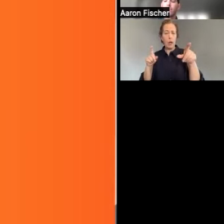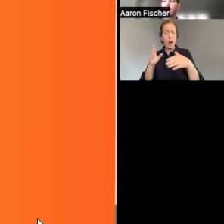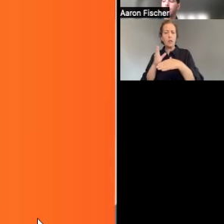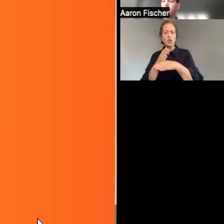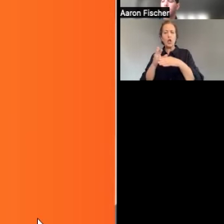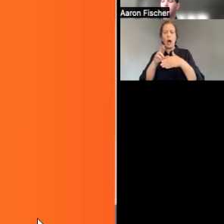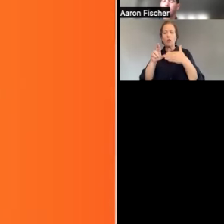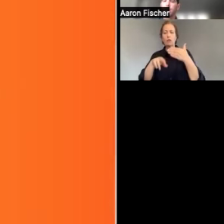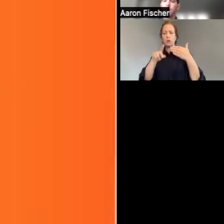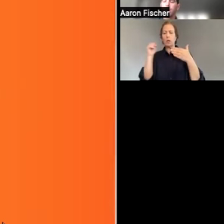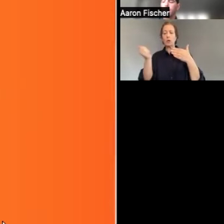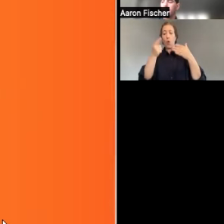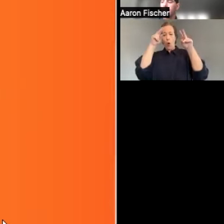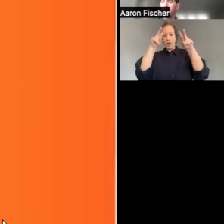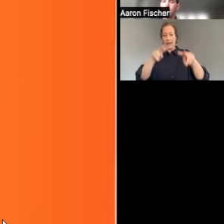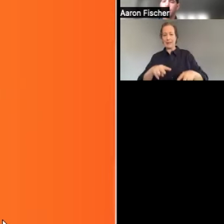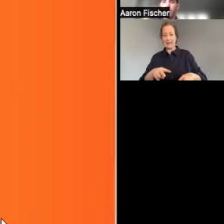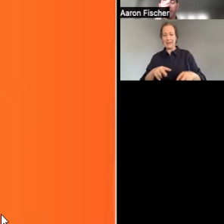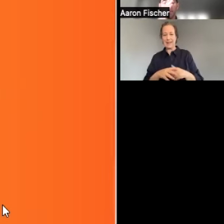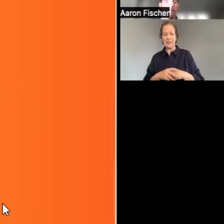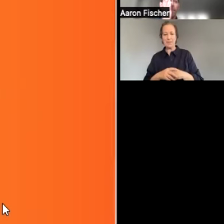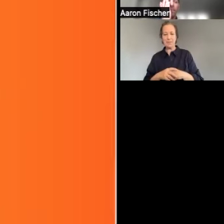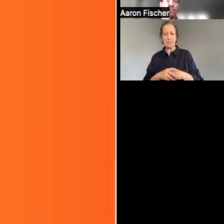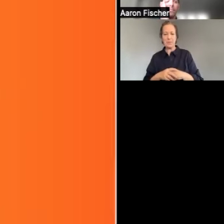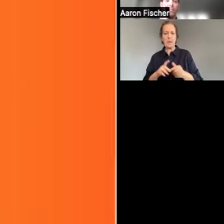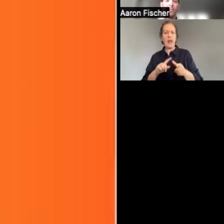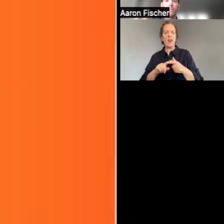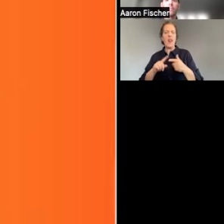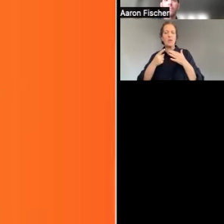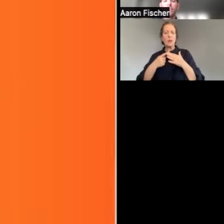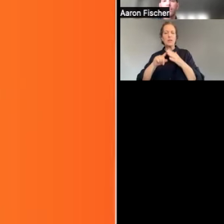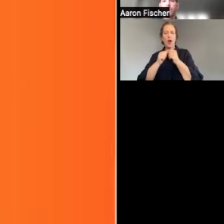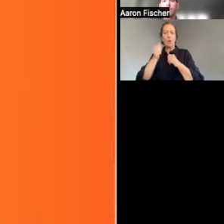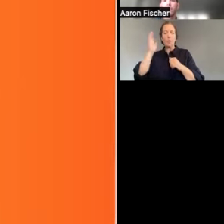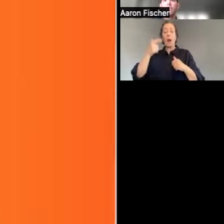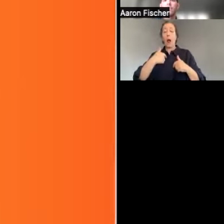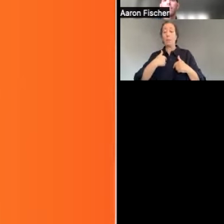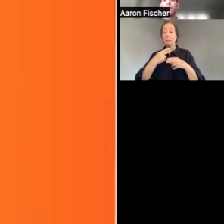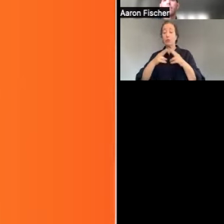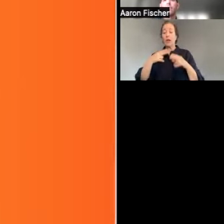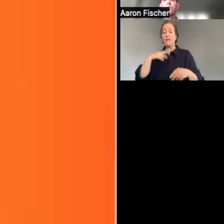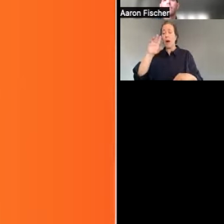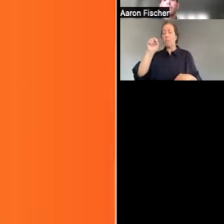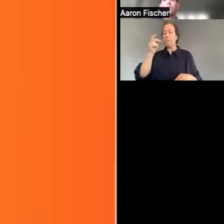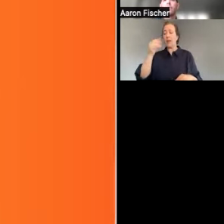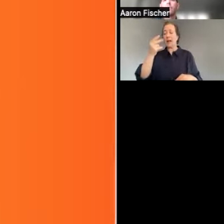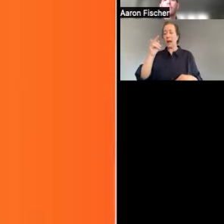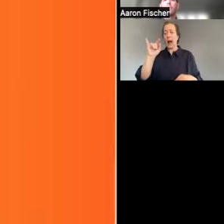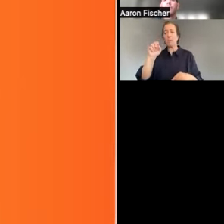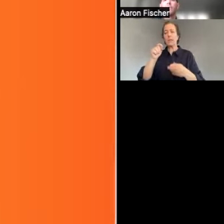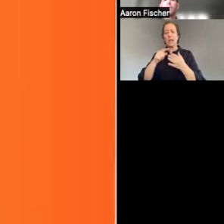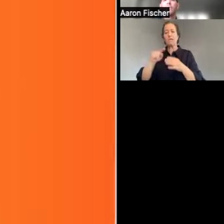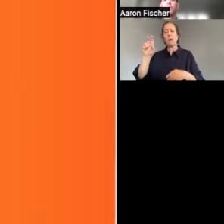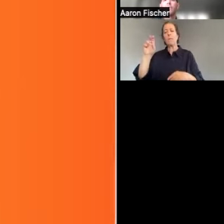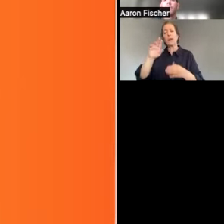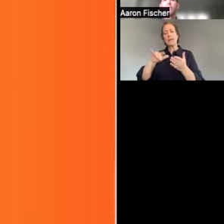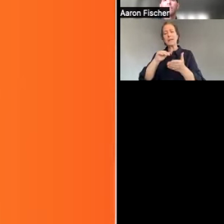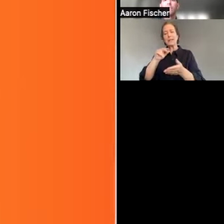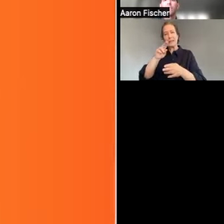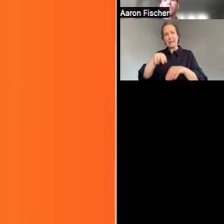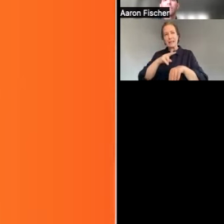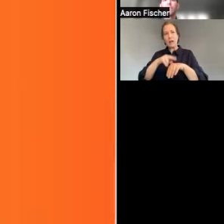it, and get started with the main presentation. I'll be very brief. Again, I'm Bethany Hamilton from the National Center for Medical Legal Partnerships, and I just want to